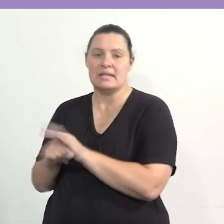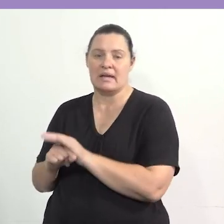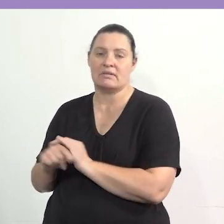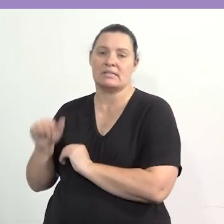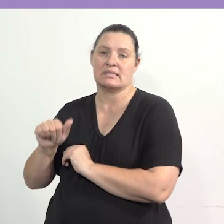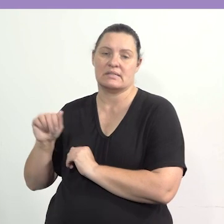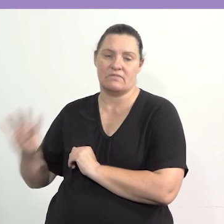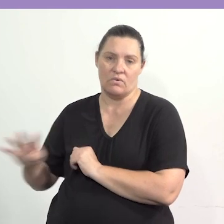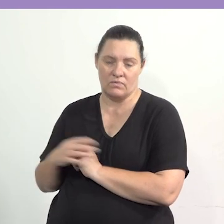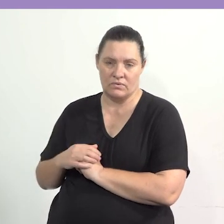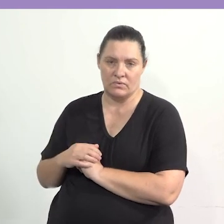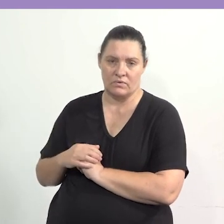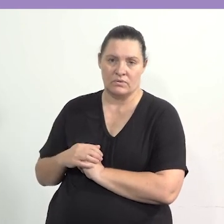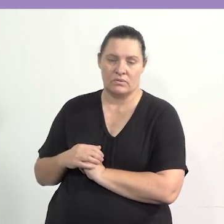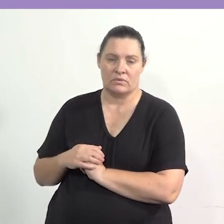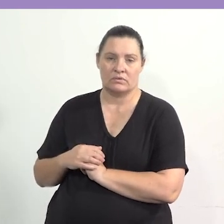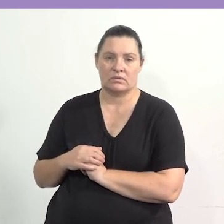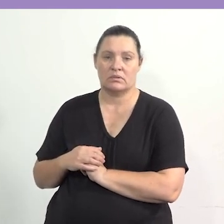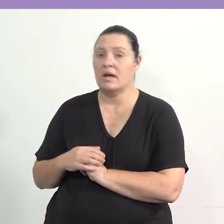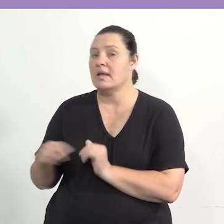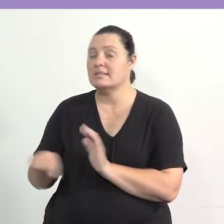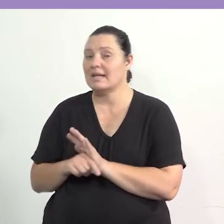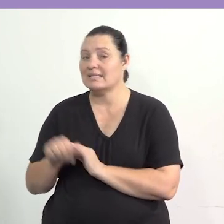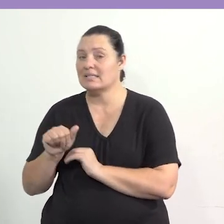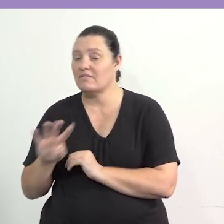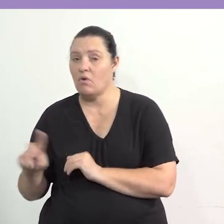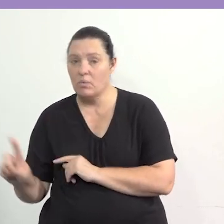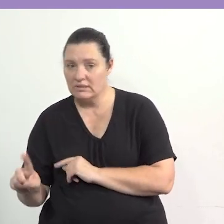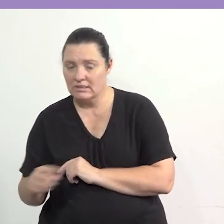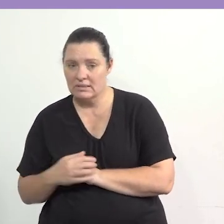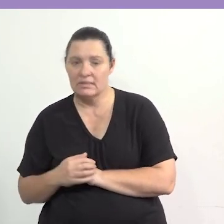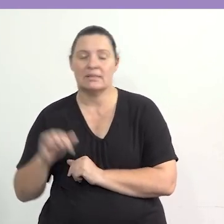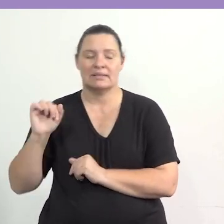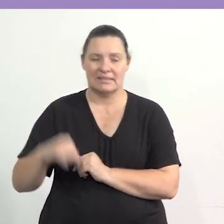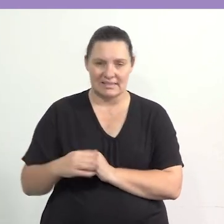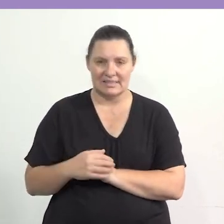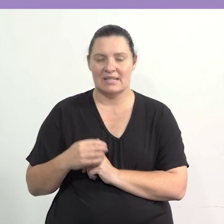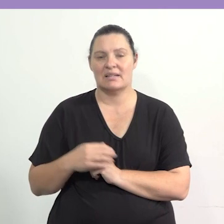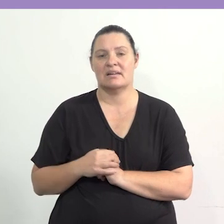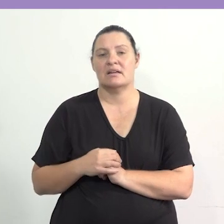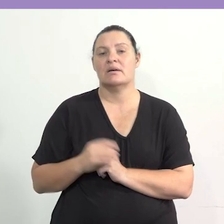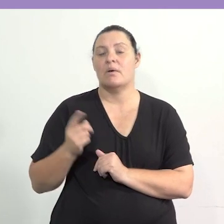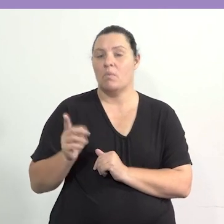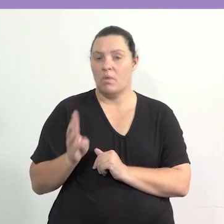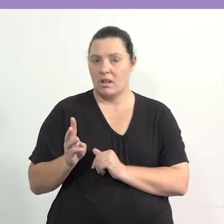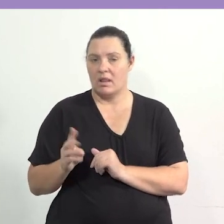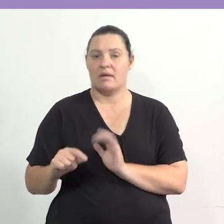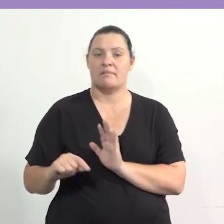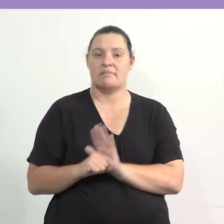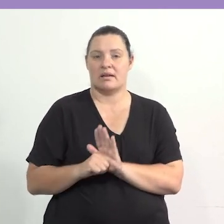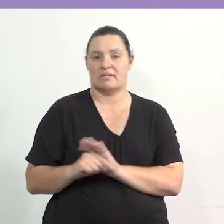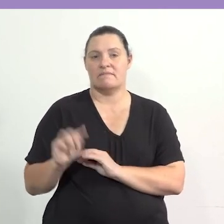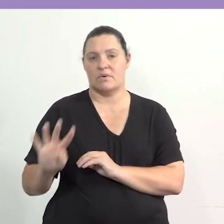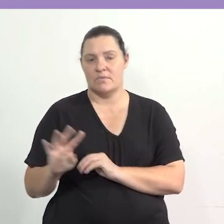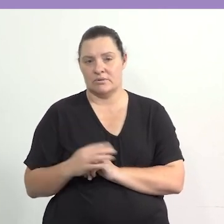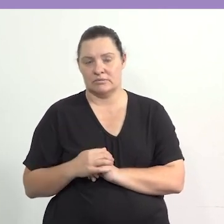negative 64. Do you remember what the cube root of negative 64 is? Yes, you are correct. That will be a